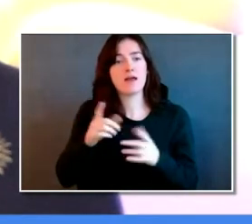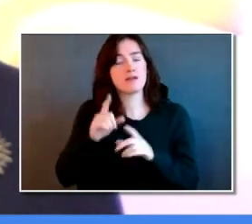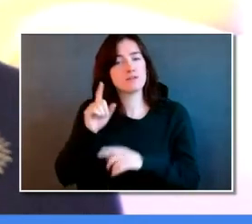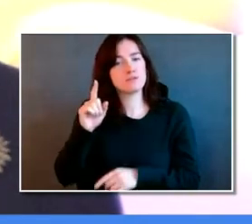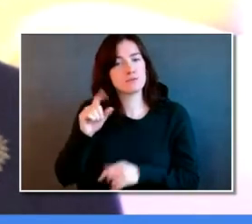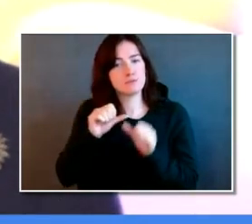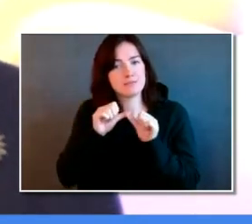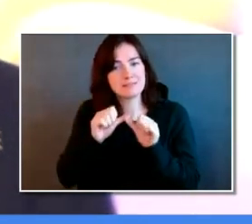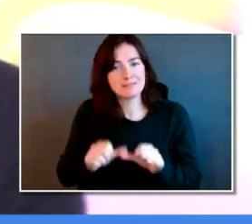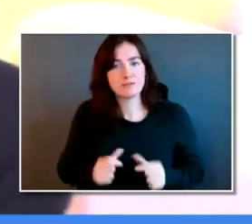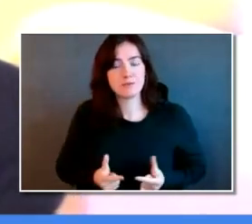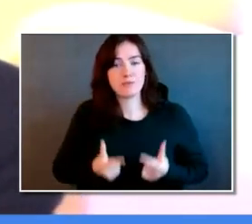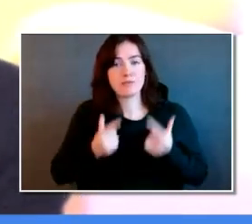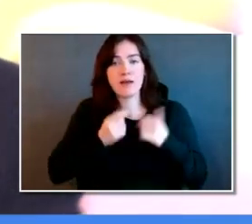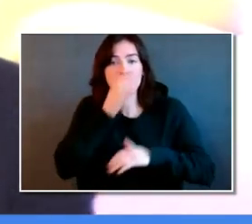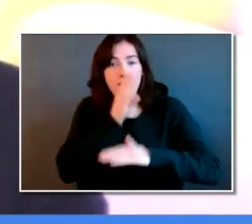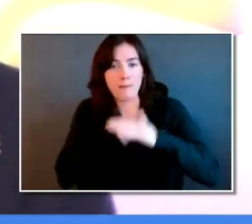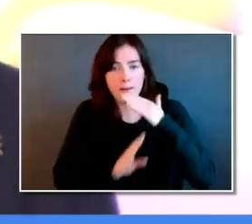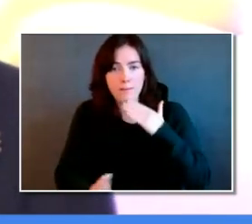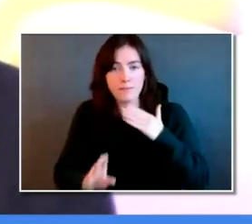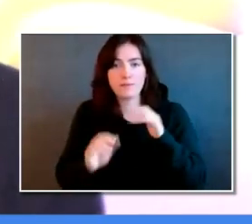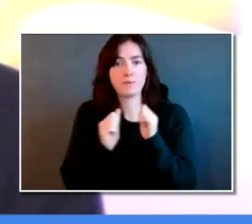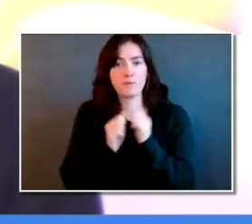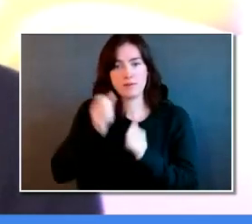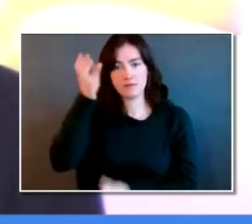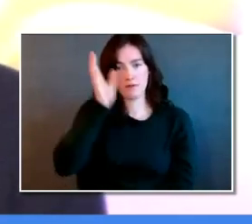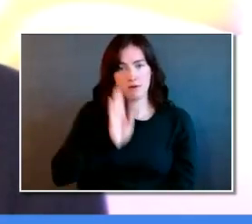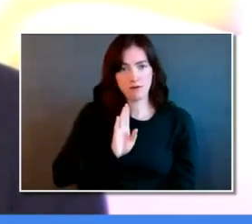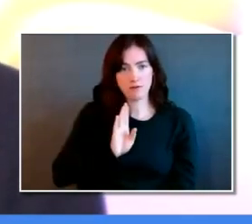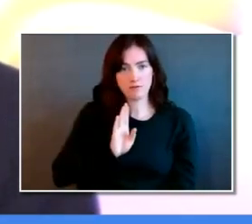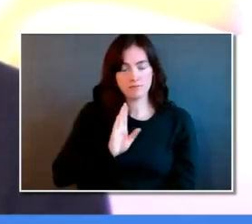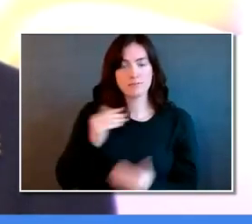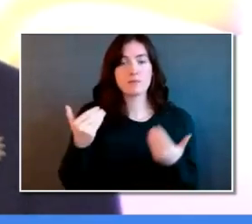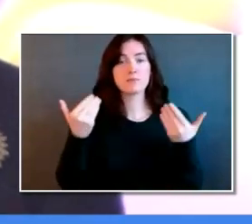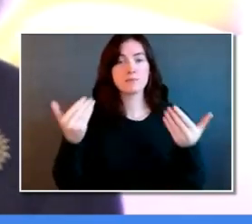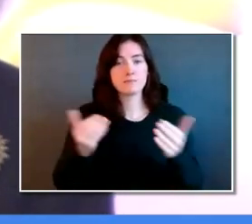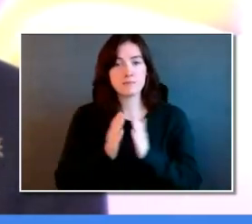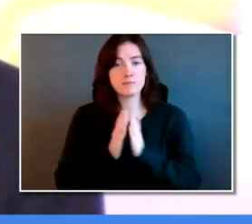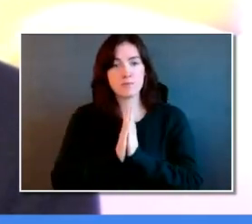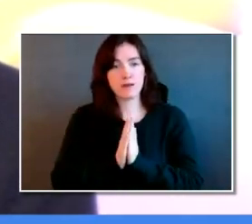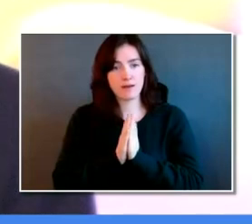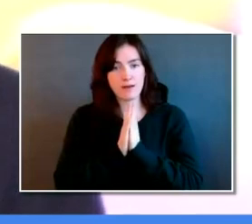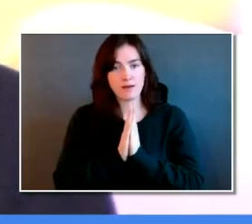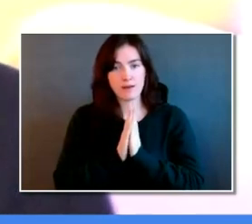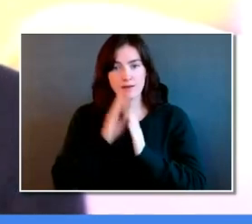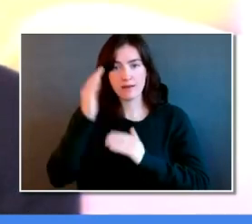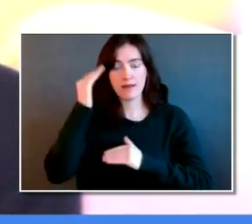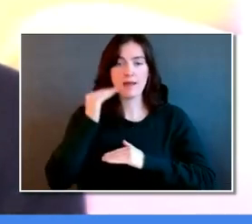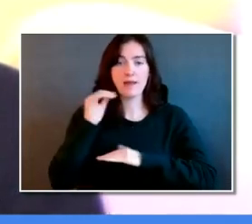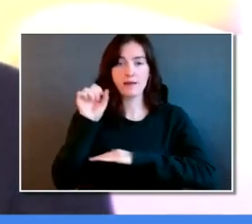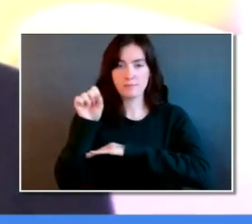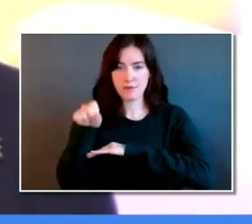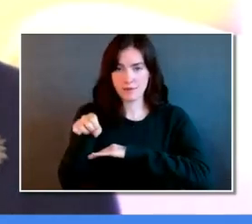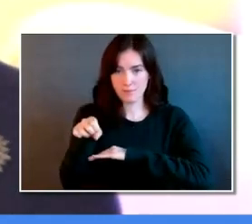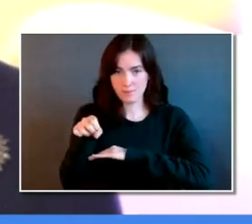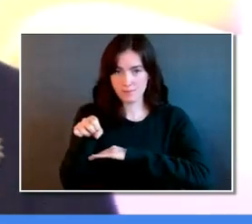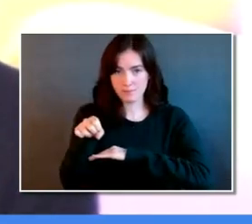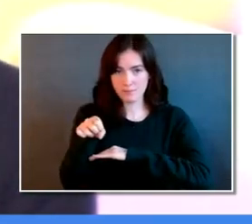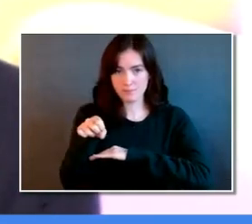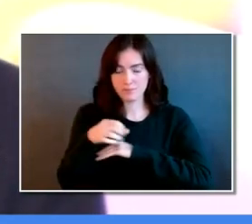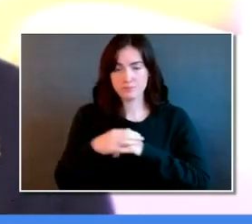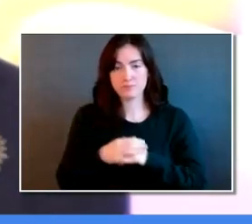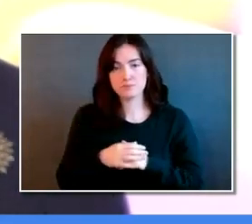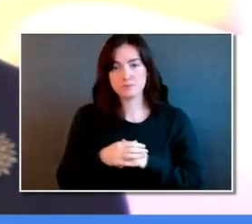God." Let us pray. Let us bow our heads. At this